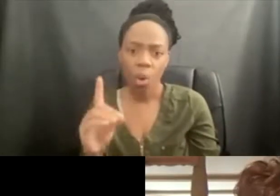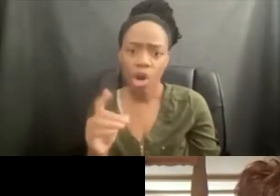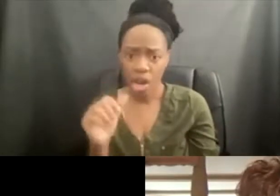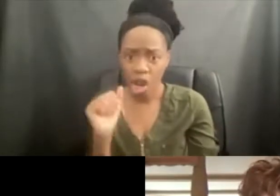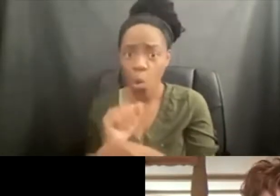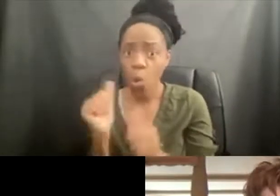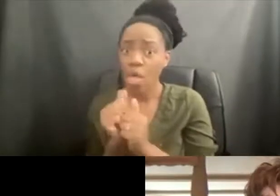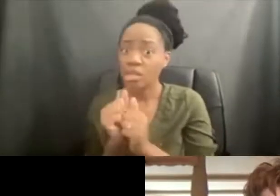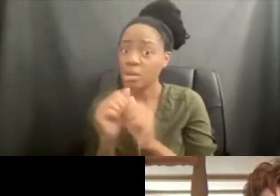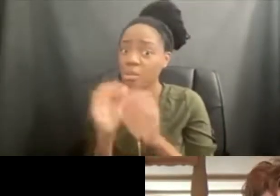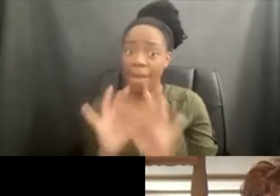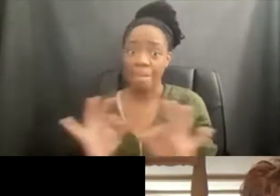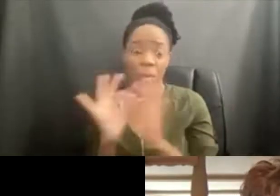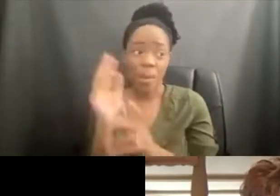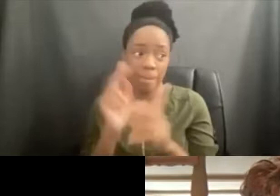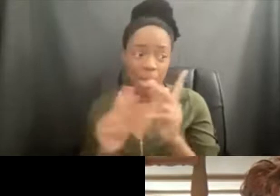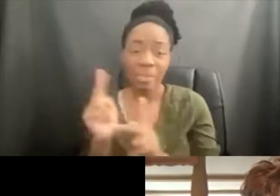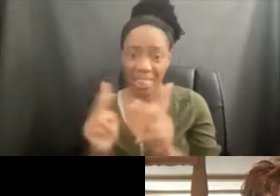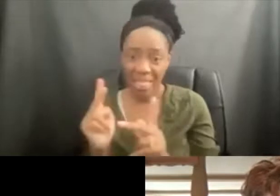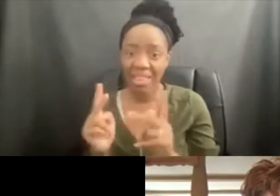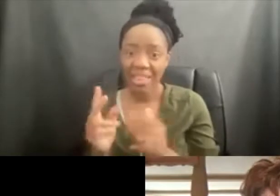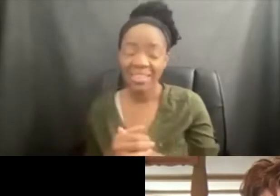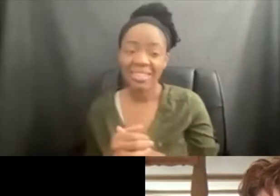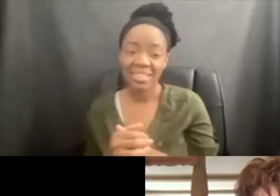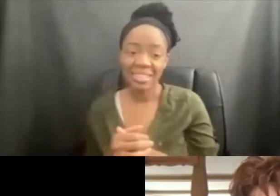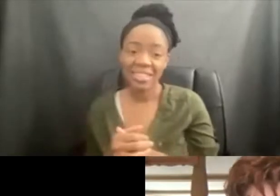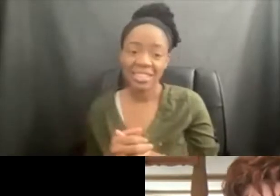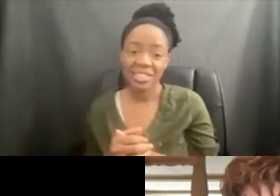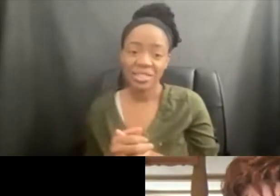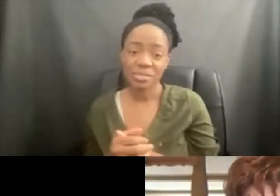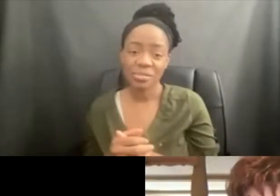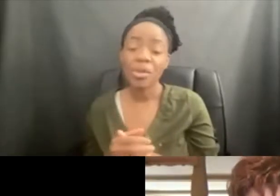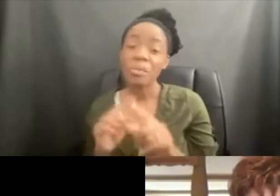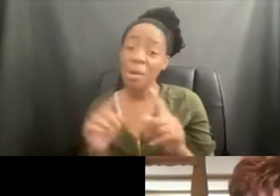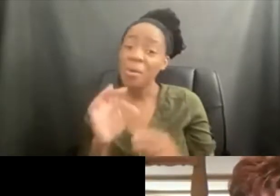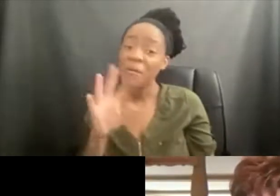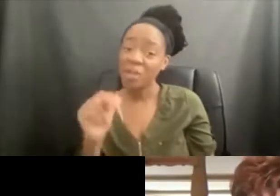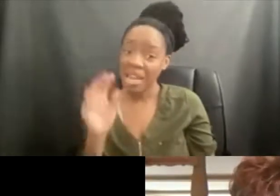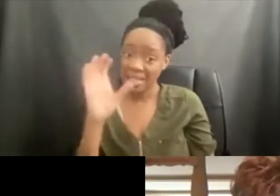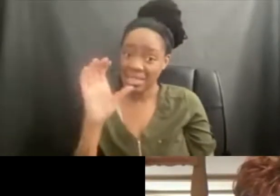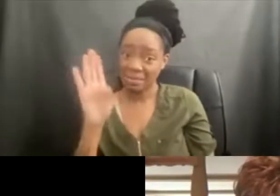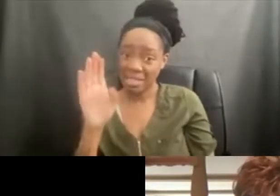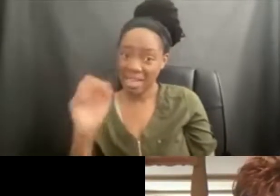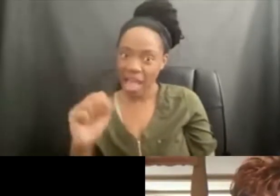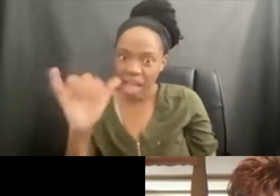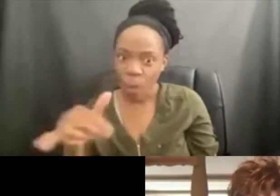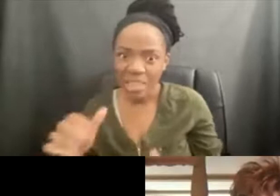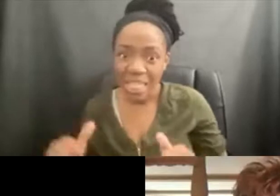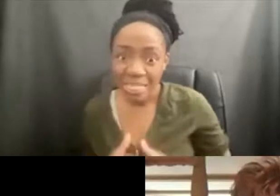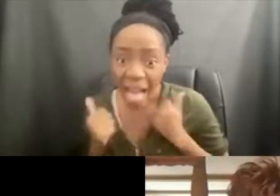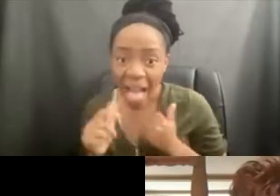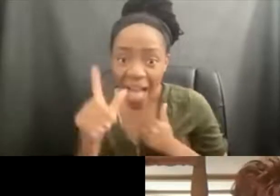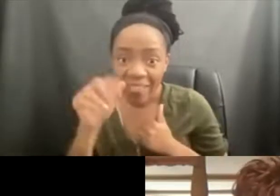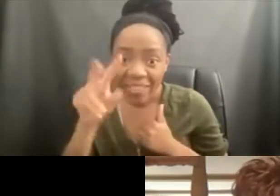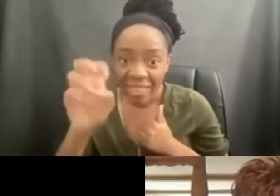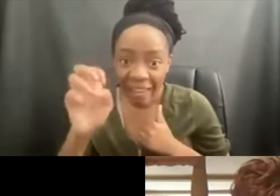important people in his time, you know. Well, it was fun at CBS, and we did it live. How is it